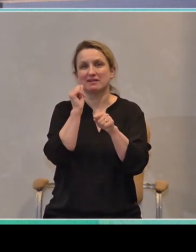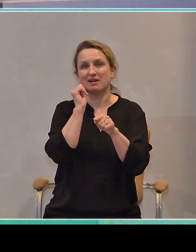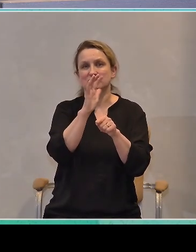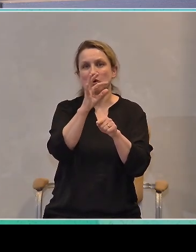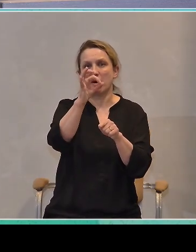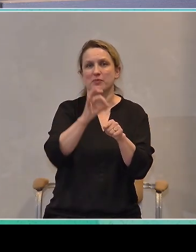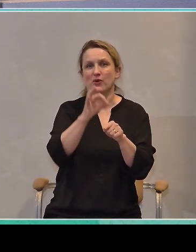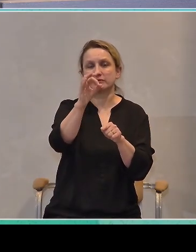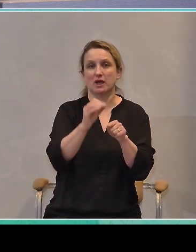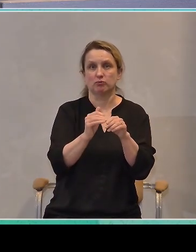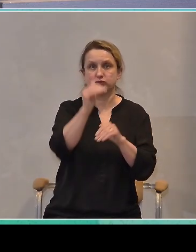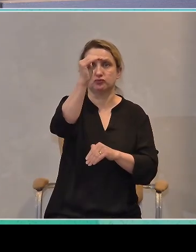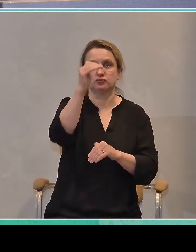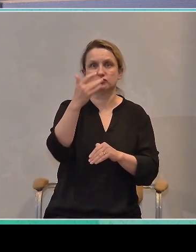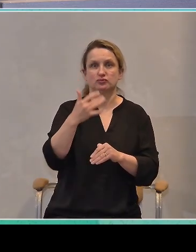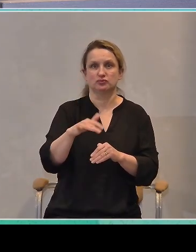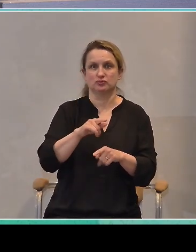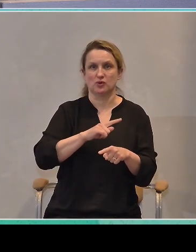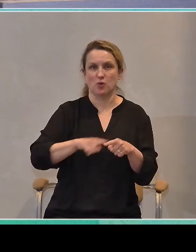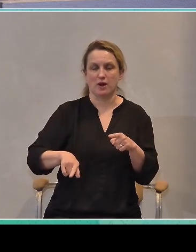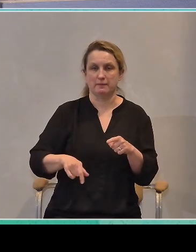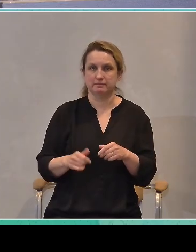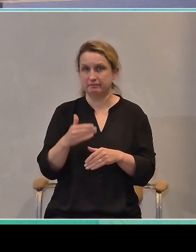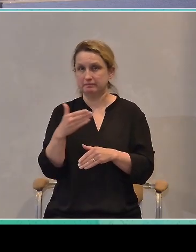Since this is prevalent in women, this